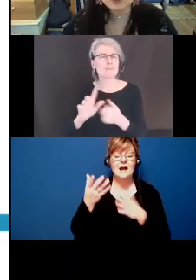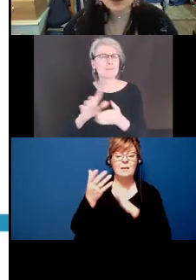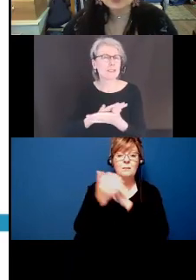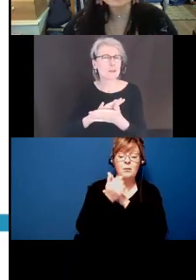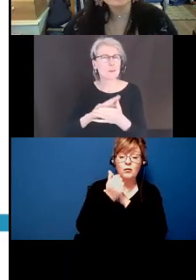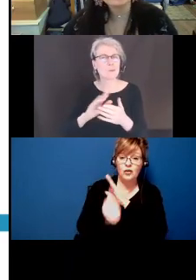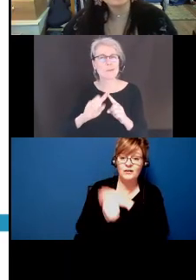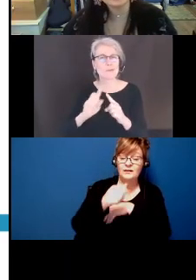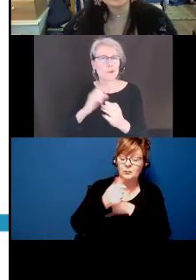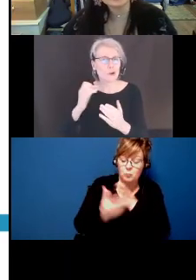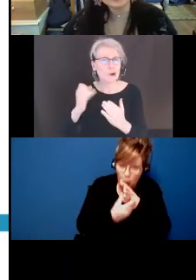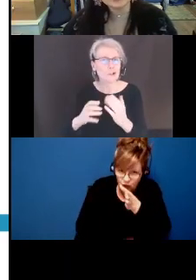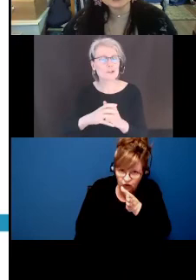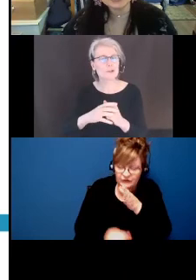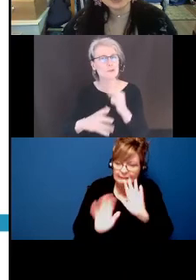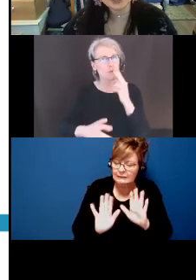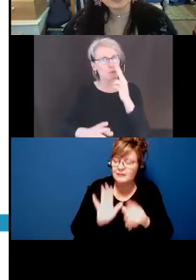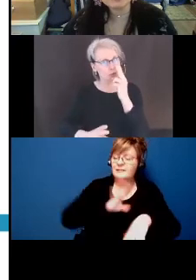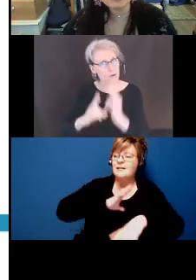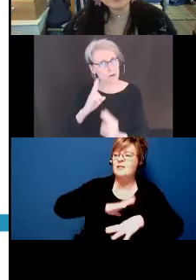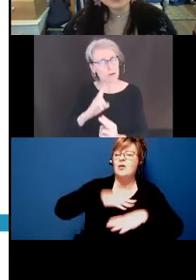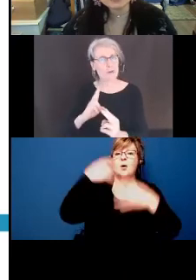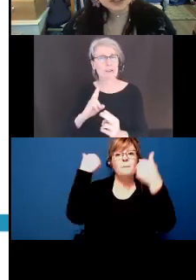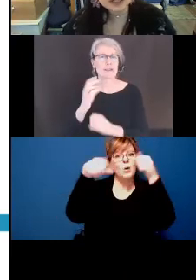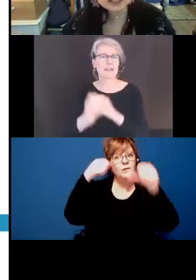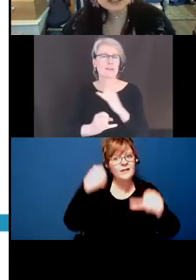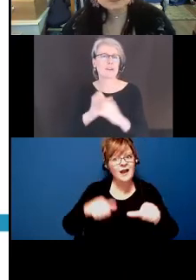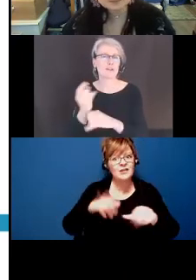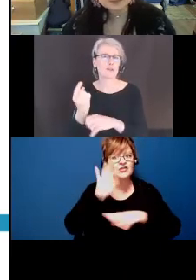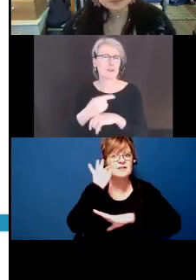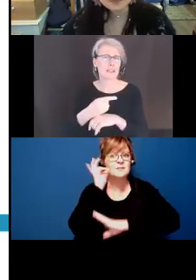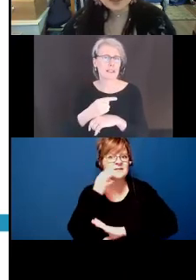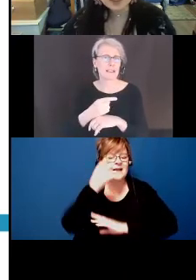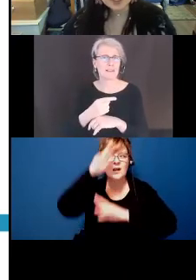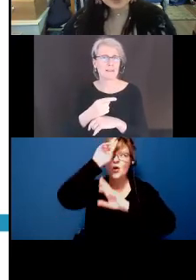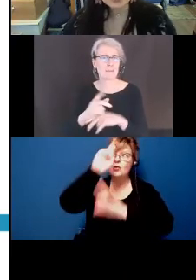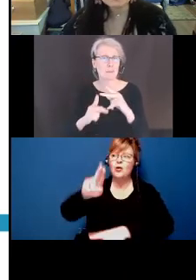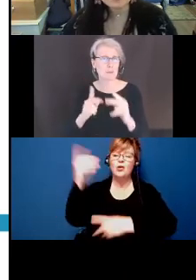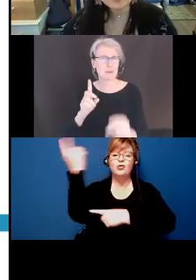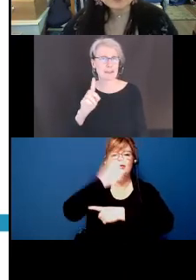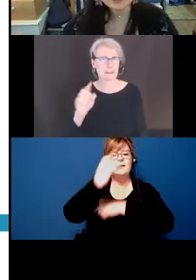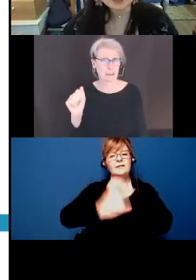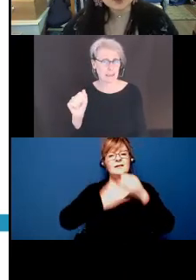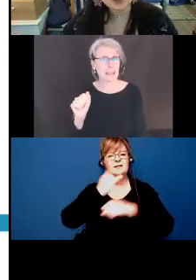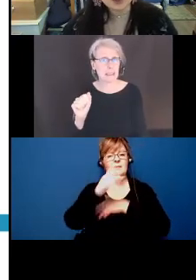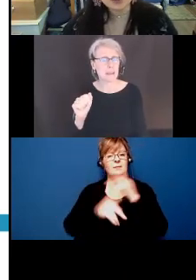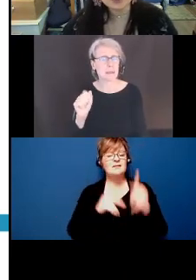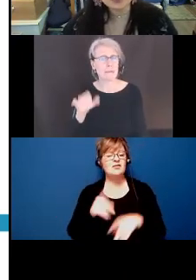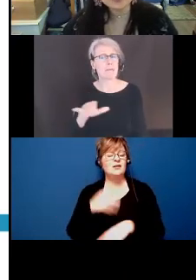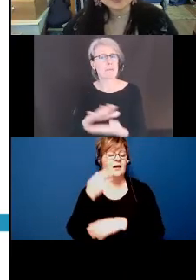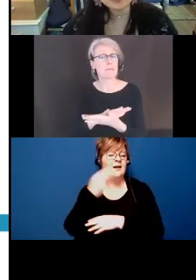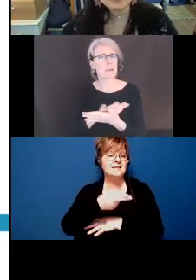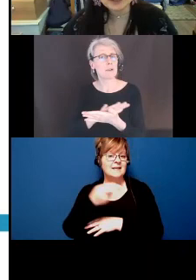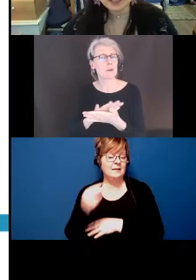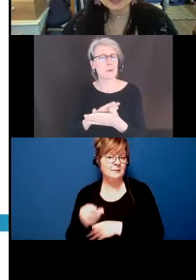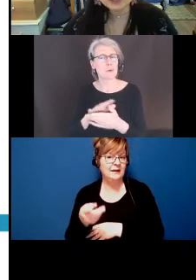artists in honor of the International Day of People with Disabilities. You can find this video on our